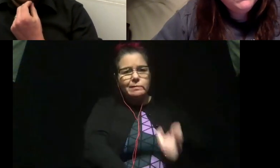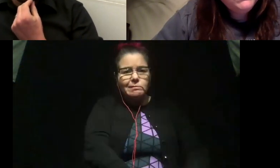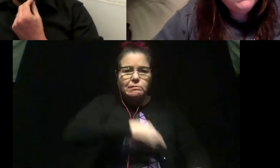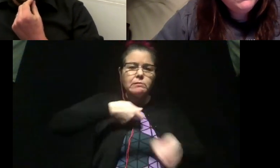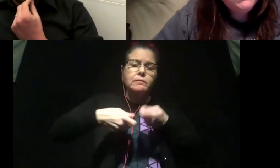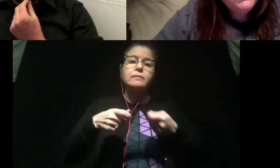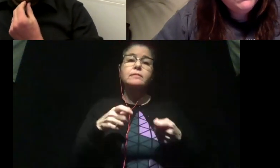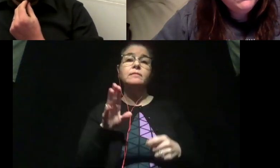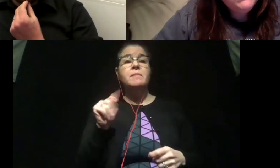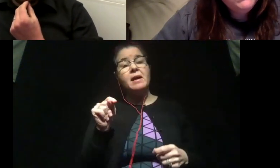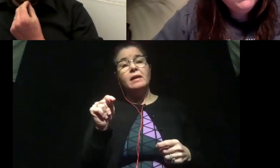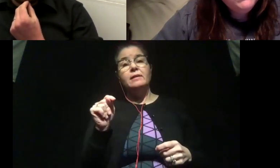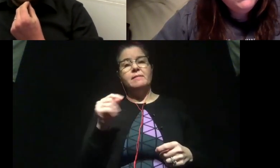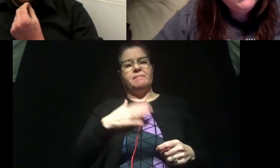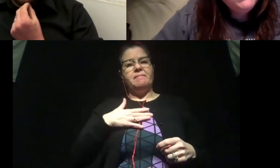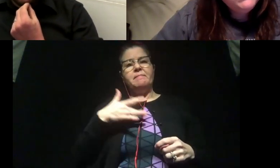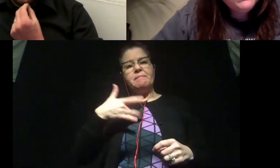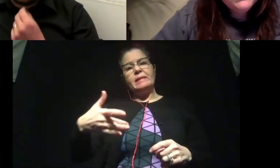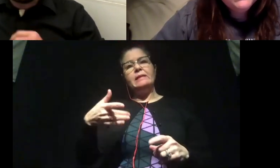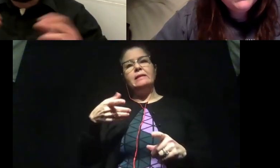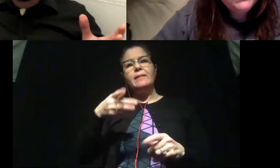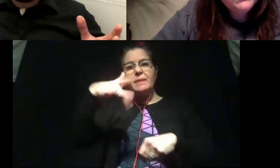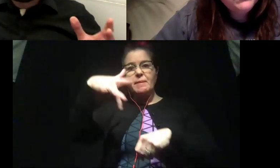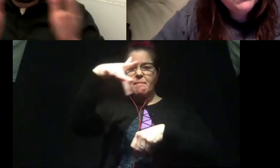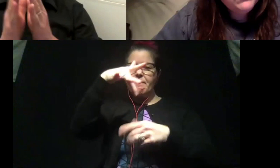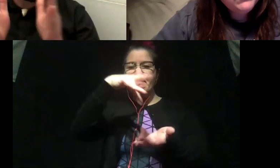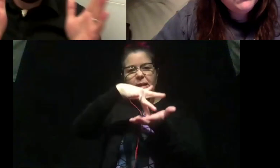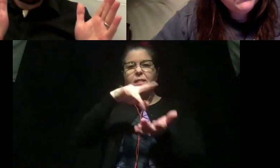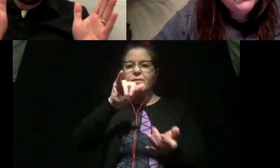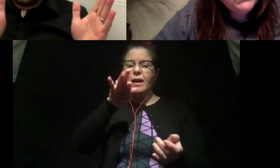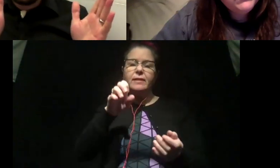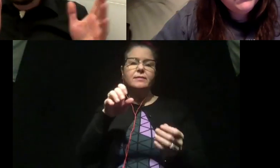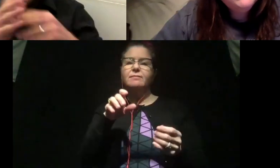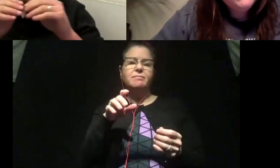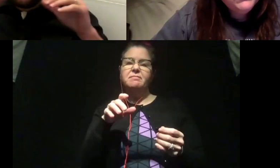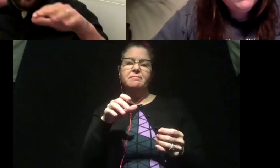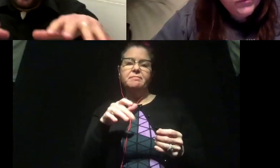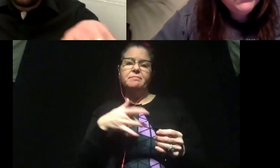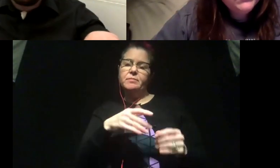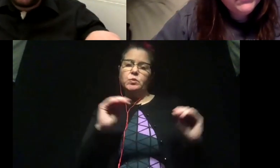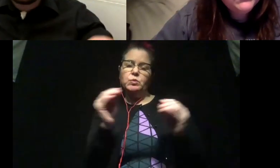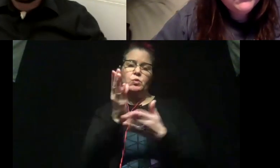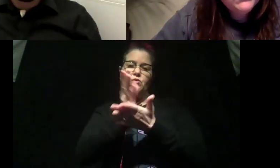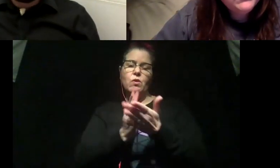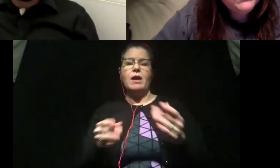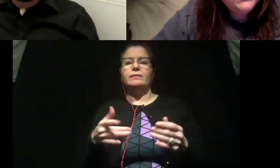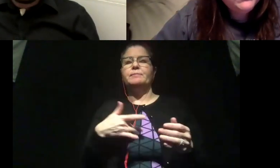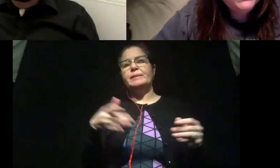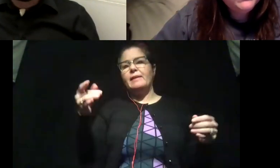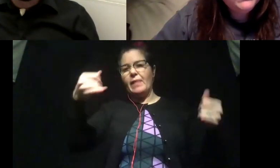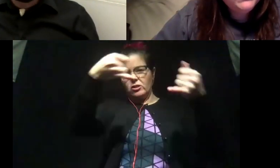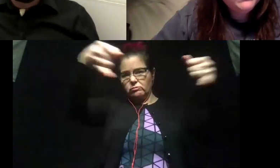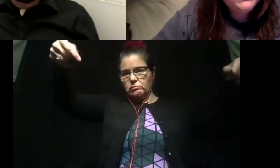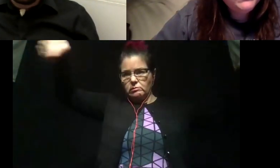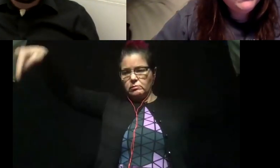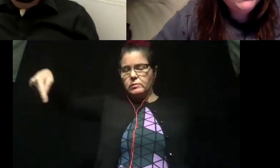But where we tend to go in the middle of the ice sheet, there aren't these cracks. The cracks form at the edge where the ice is flowing really fast. And when we're out there